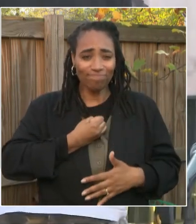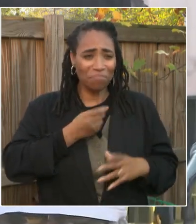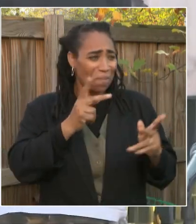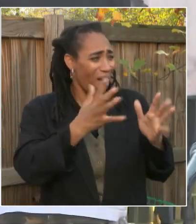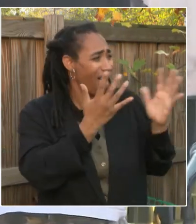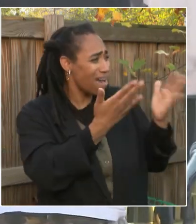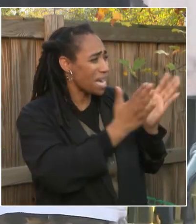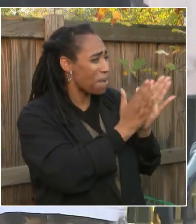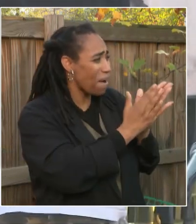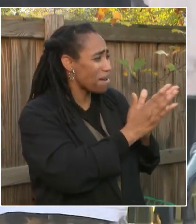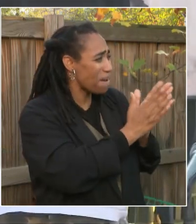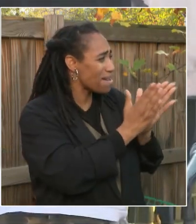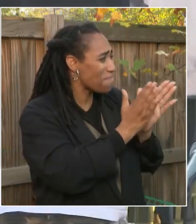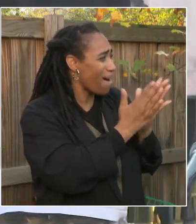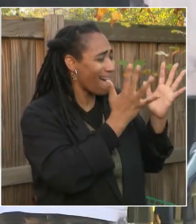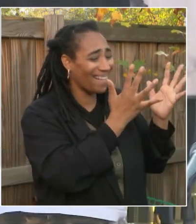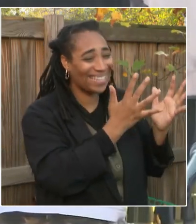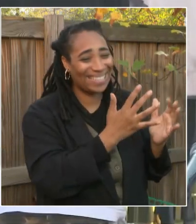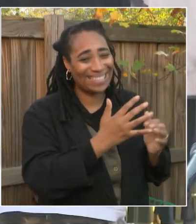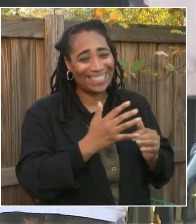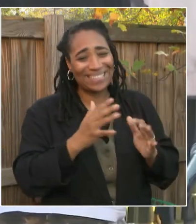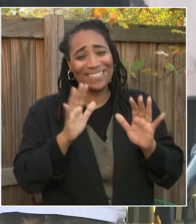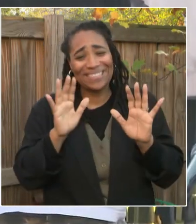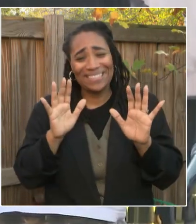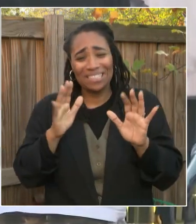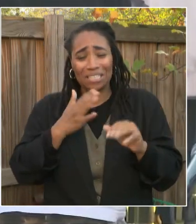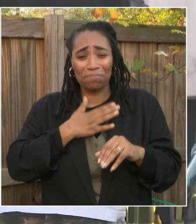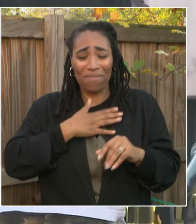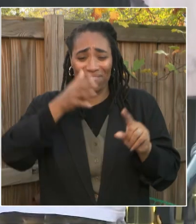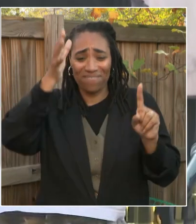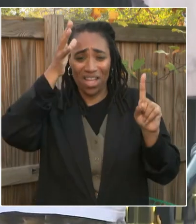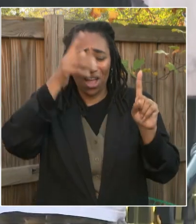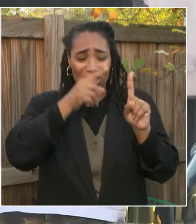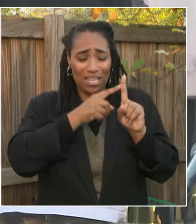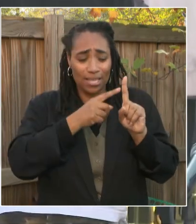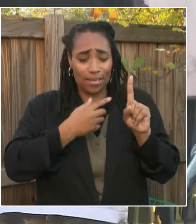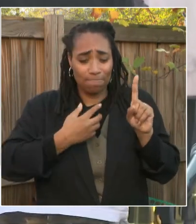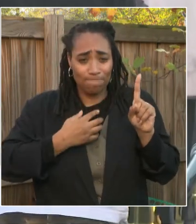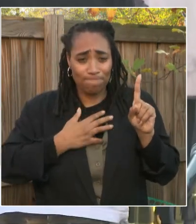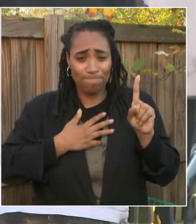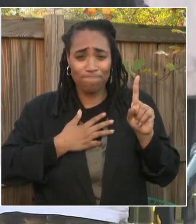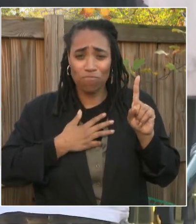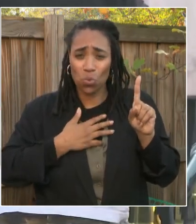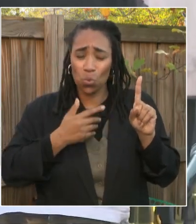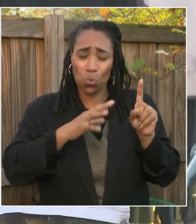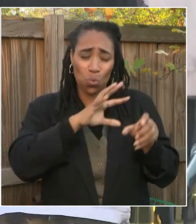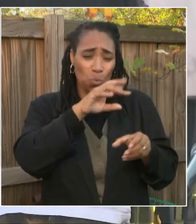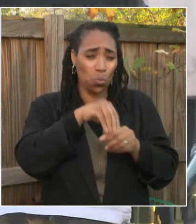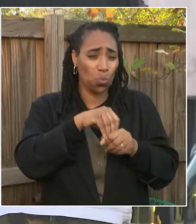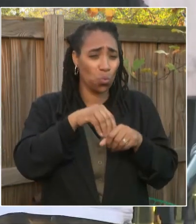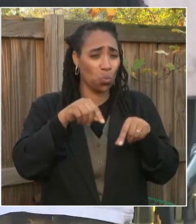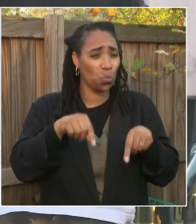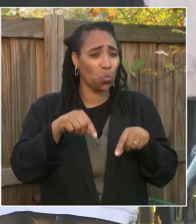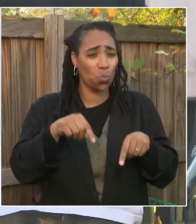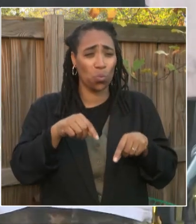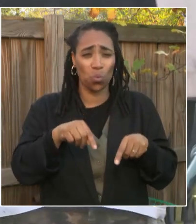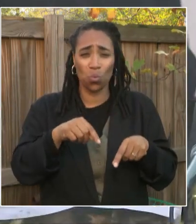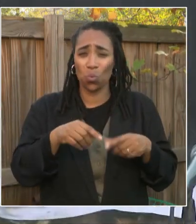would be proud of everybody that's sitting here and that's a part of this culture, a part of DC, a part of the music.